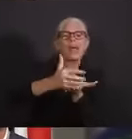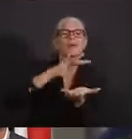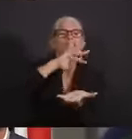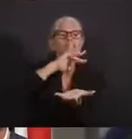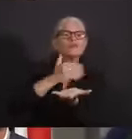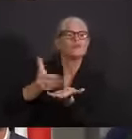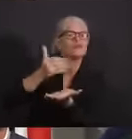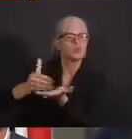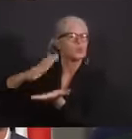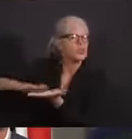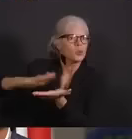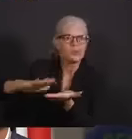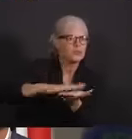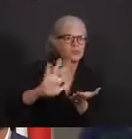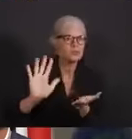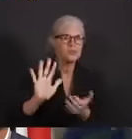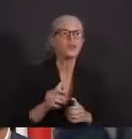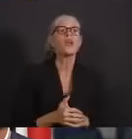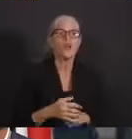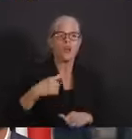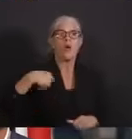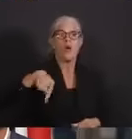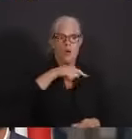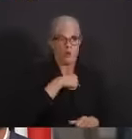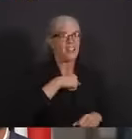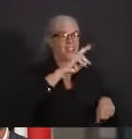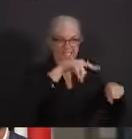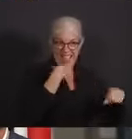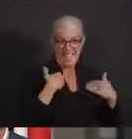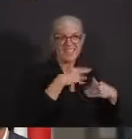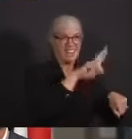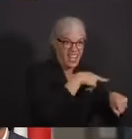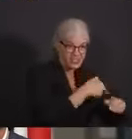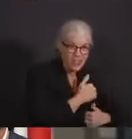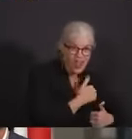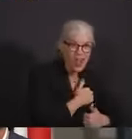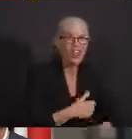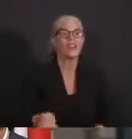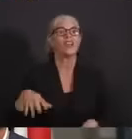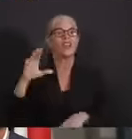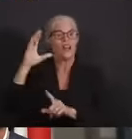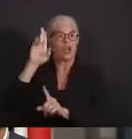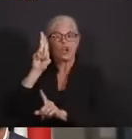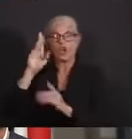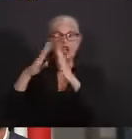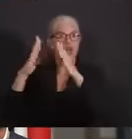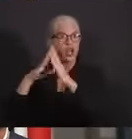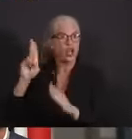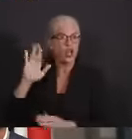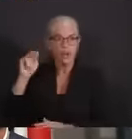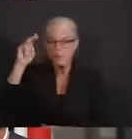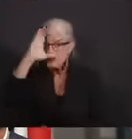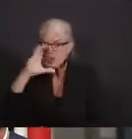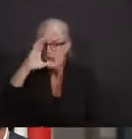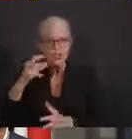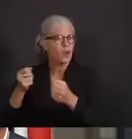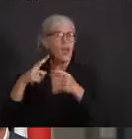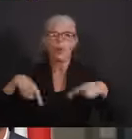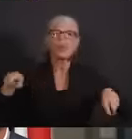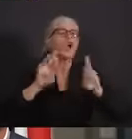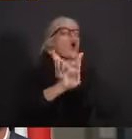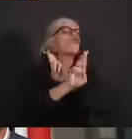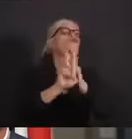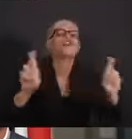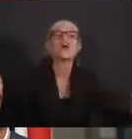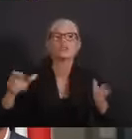state agencies and National Guard, as well as urban search and rescue teams. And so we will be ready to help people who